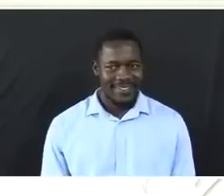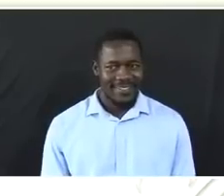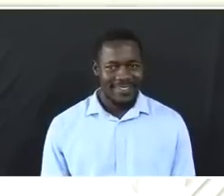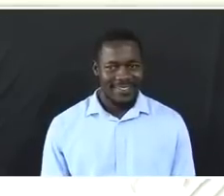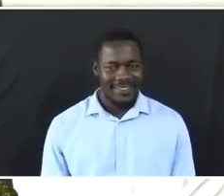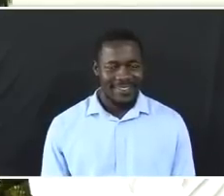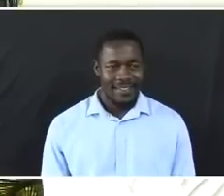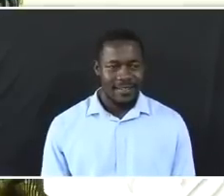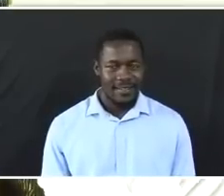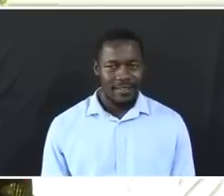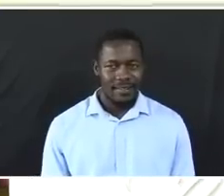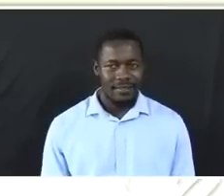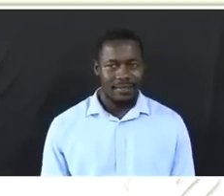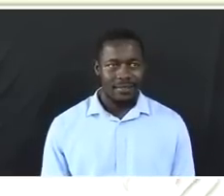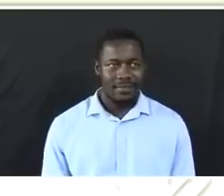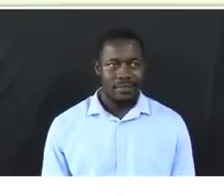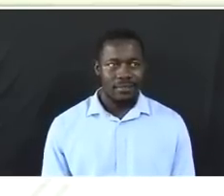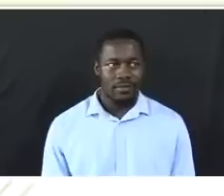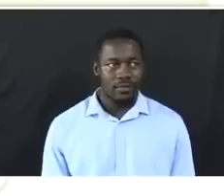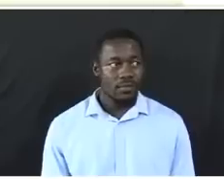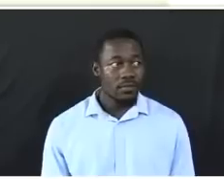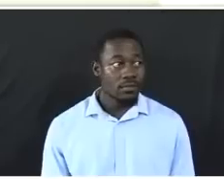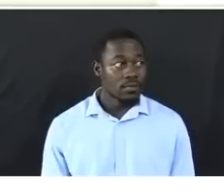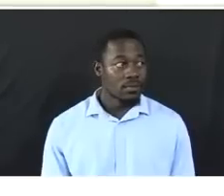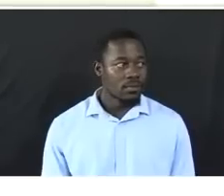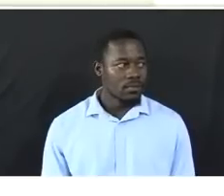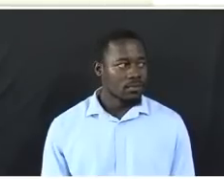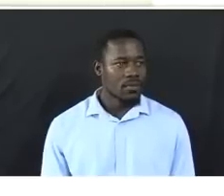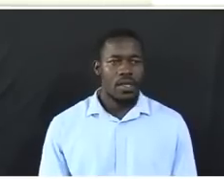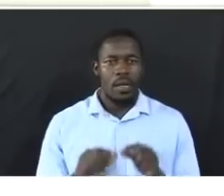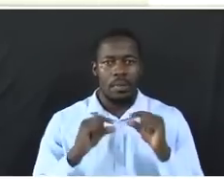Pastor Sam, you should be coming to pray for us